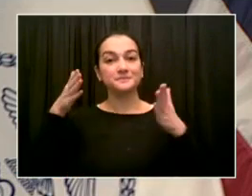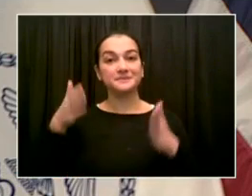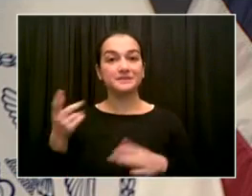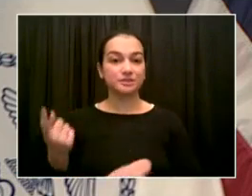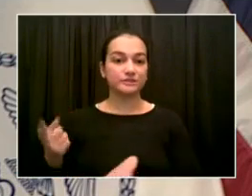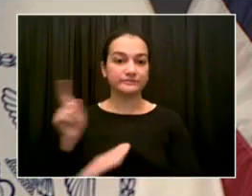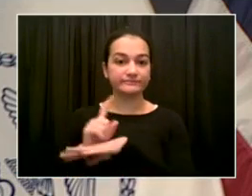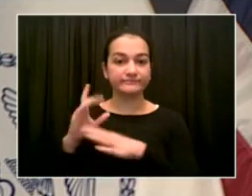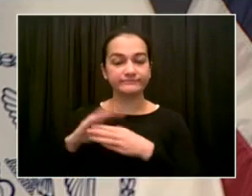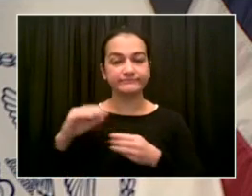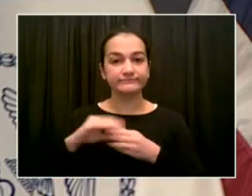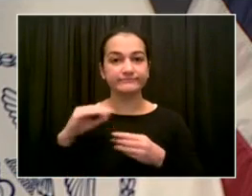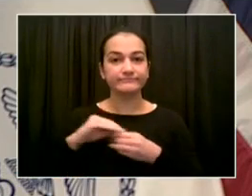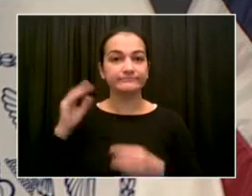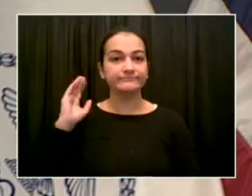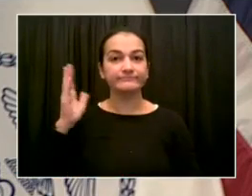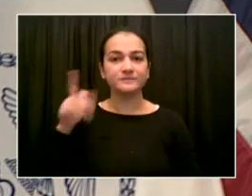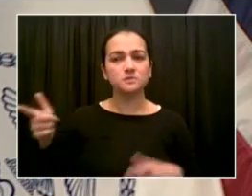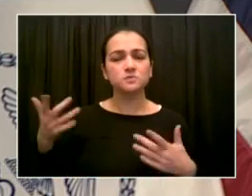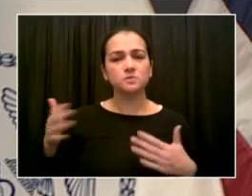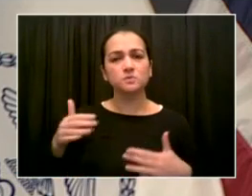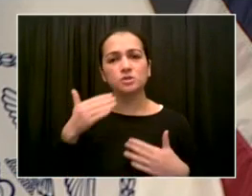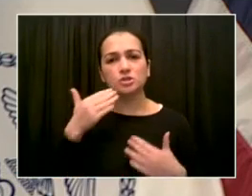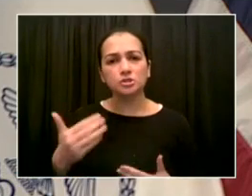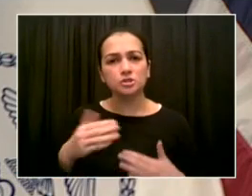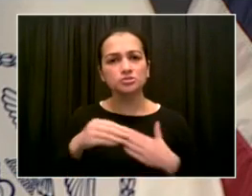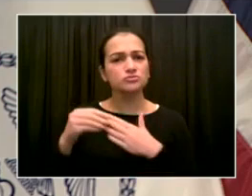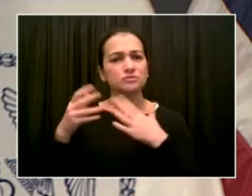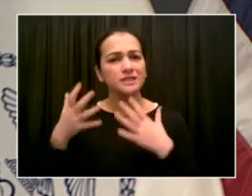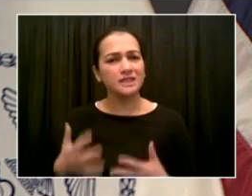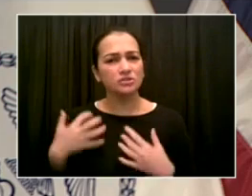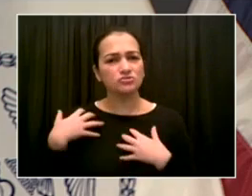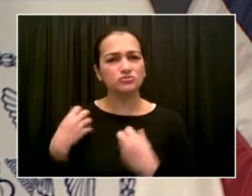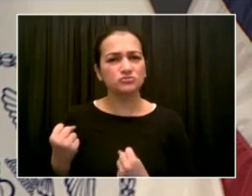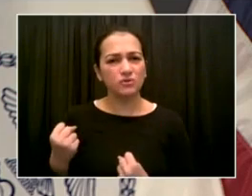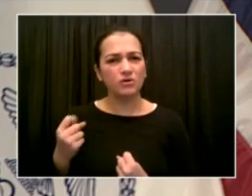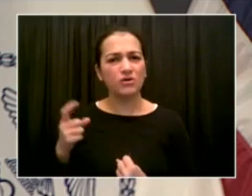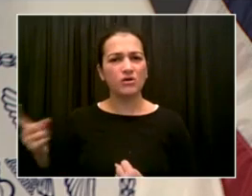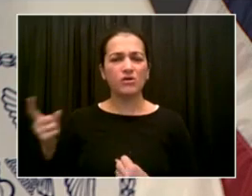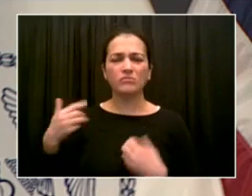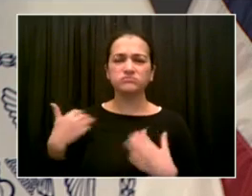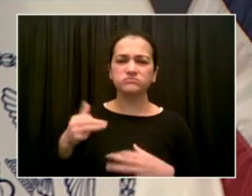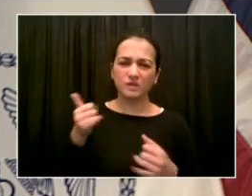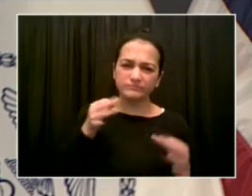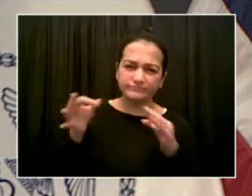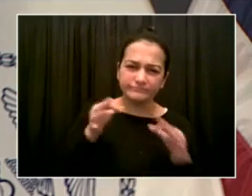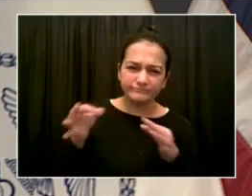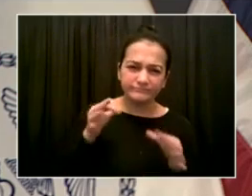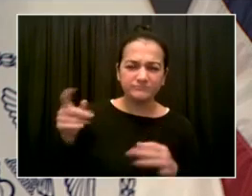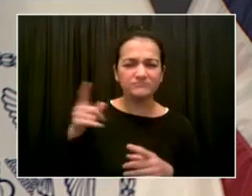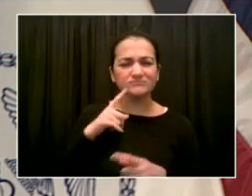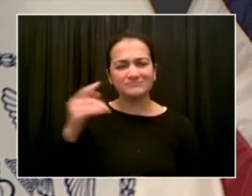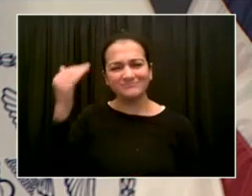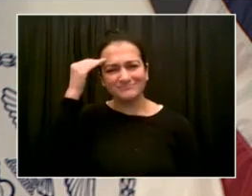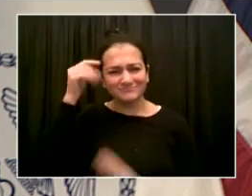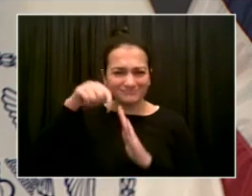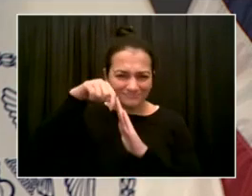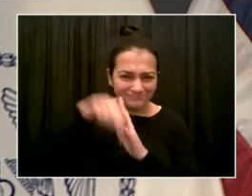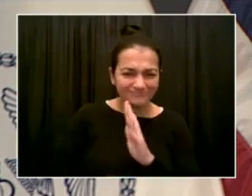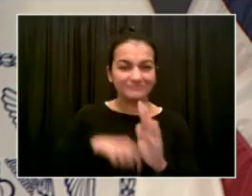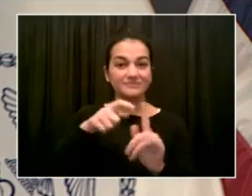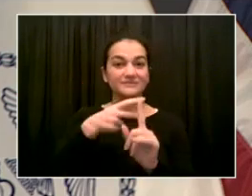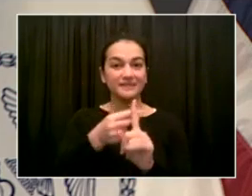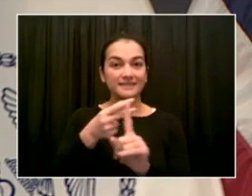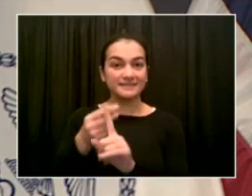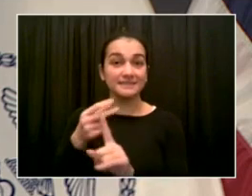leading vaccination efforts locally to make sure people are informed, to make sure people get vaccinated, to make sure to get the booster. She's been a great partner in